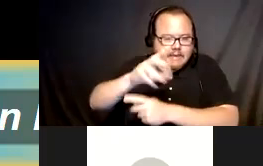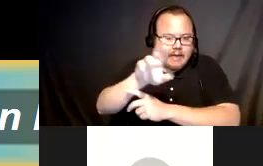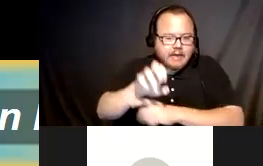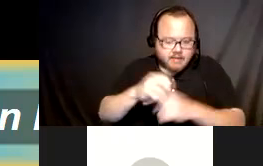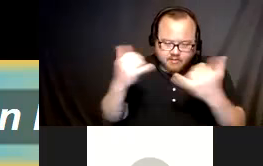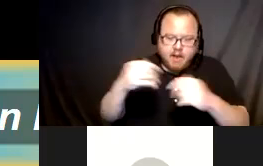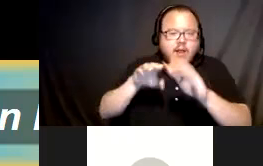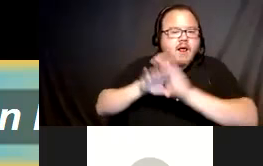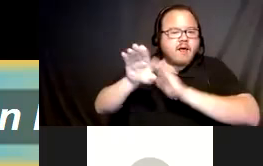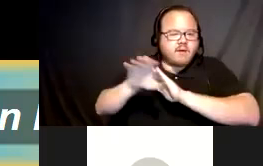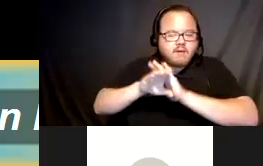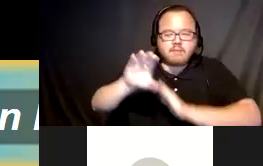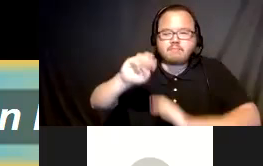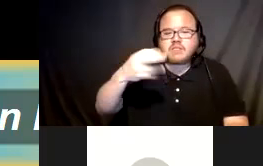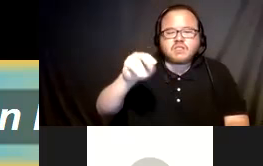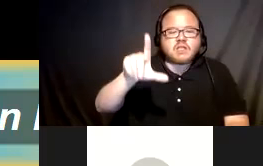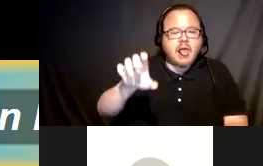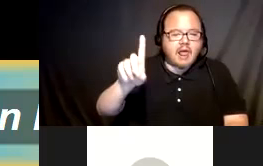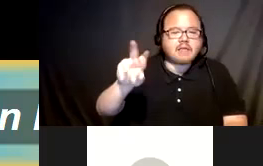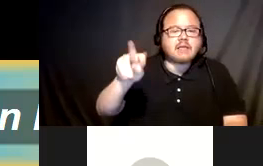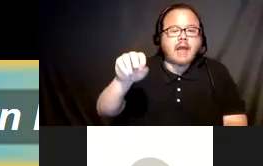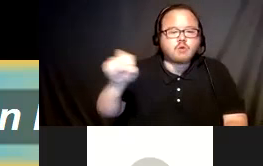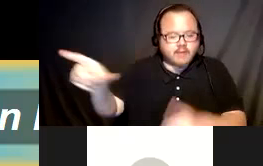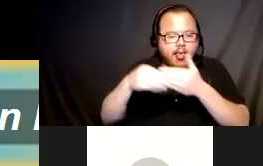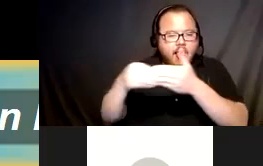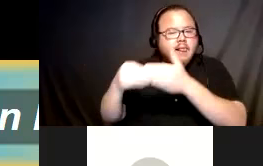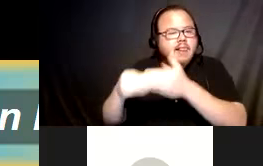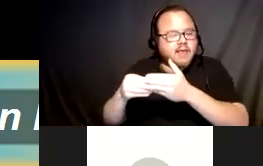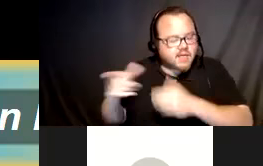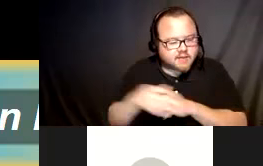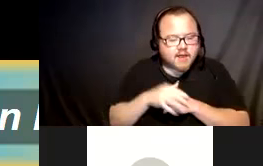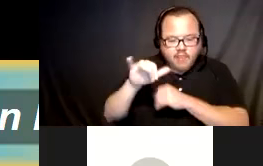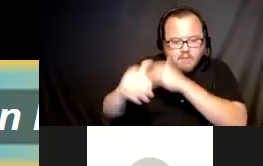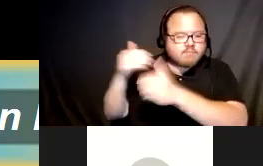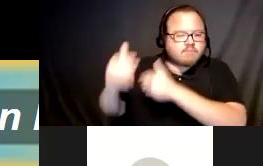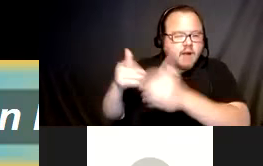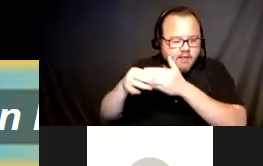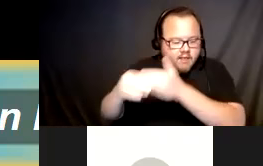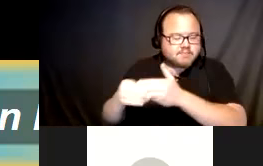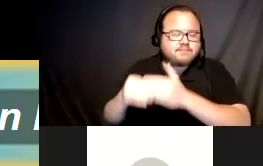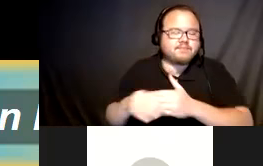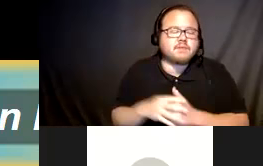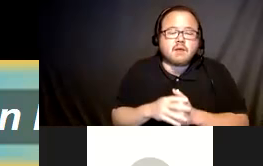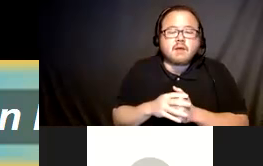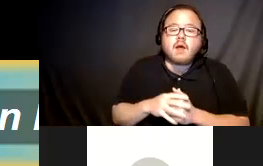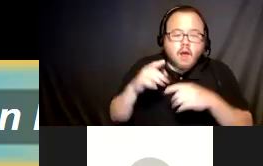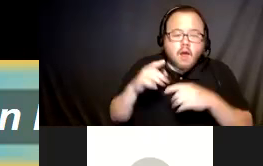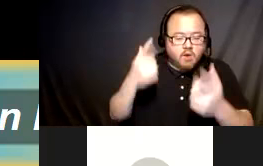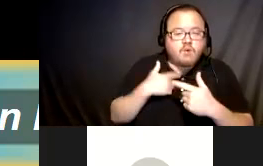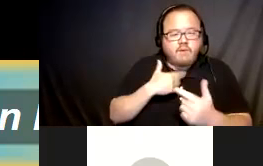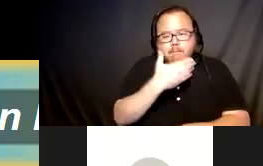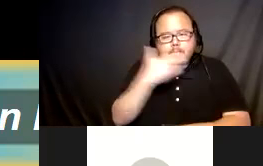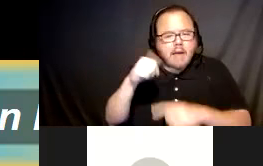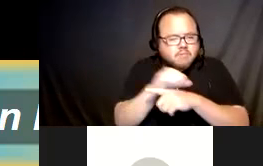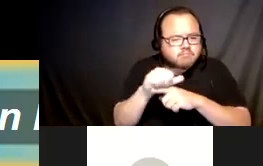in development, and Michelle Downs is leading that process. We've also been addressing best